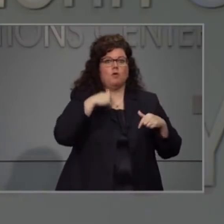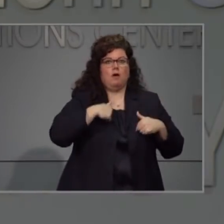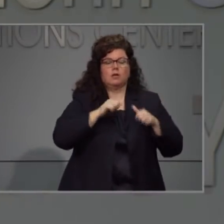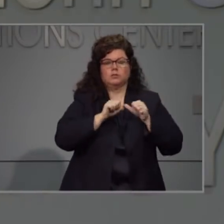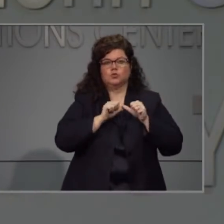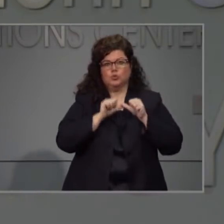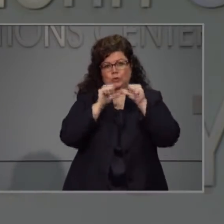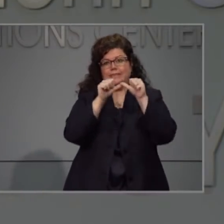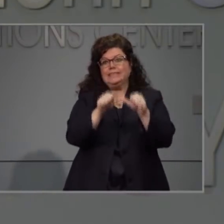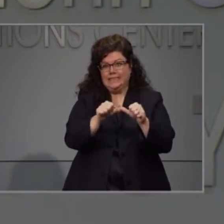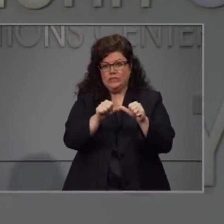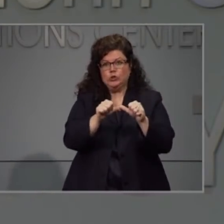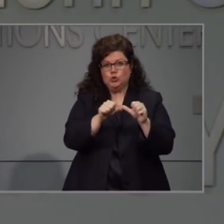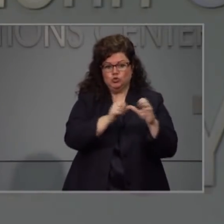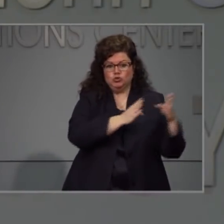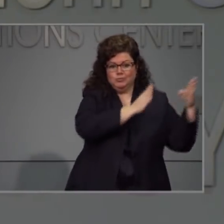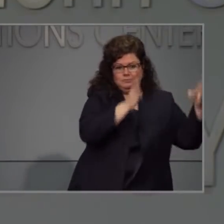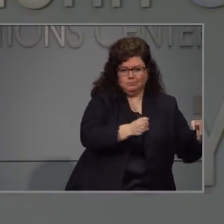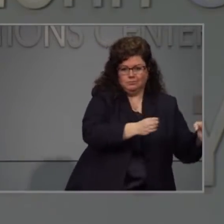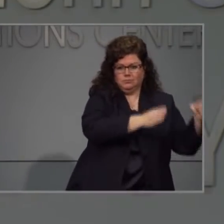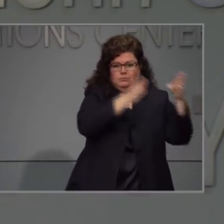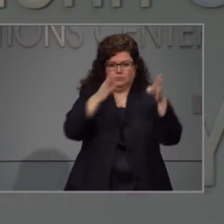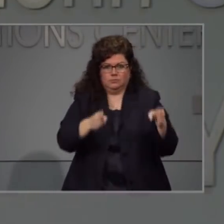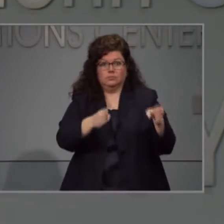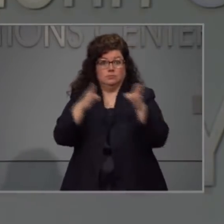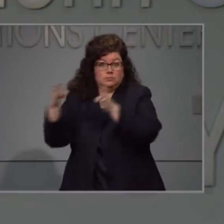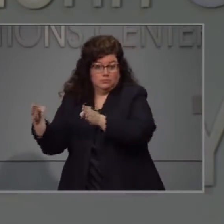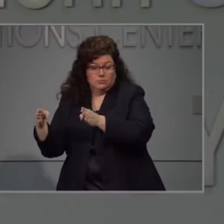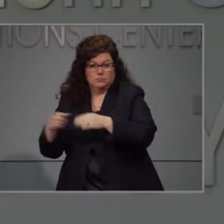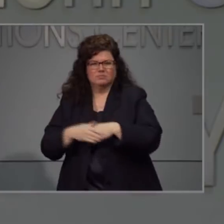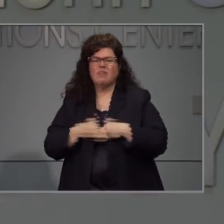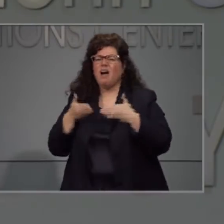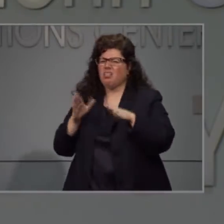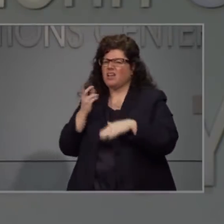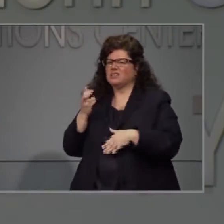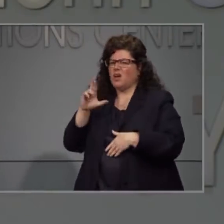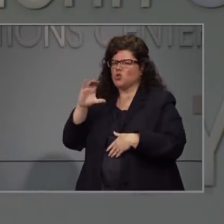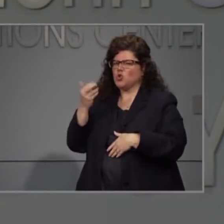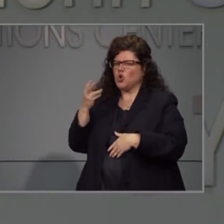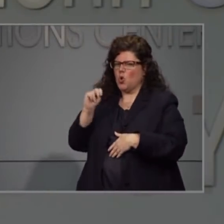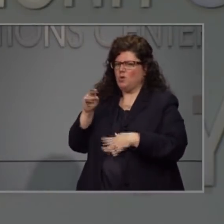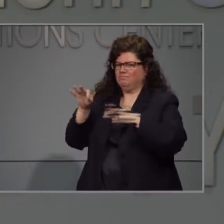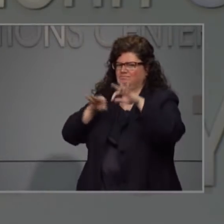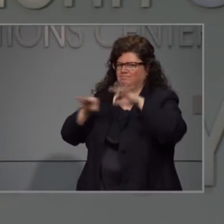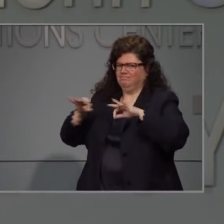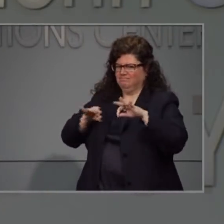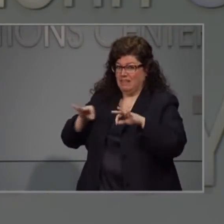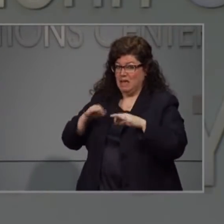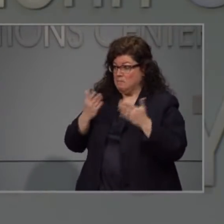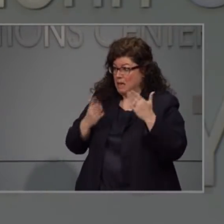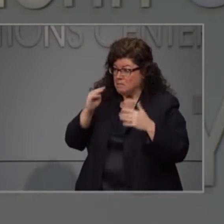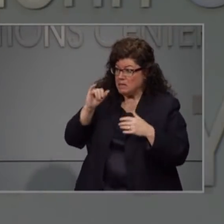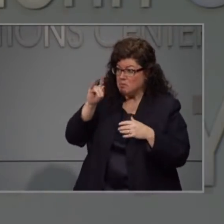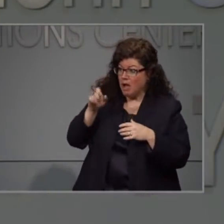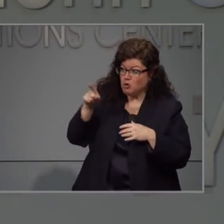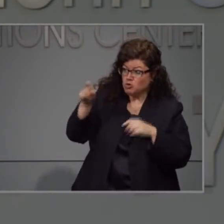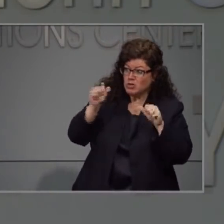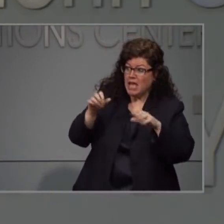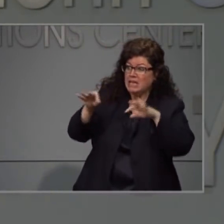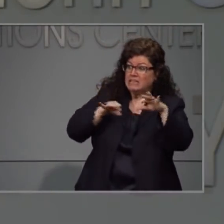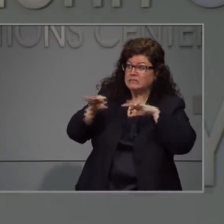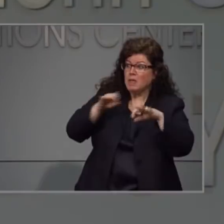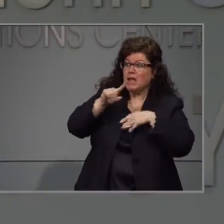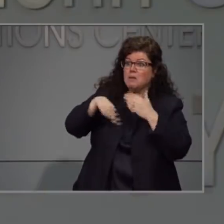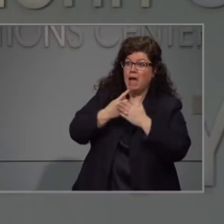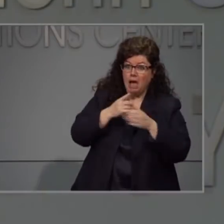continue to move forward here. And I'll let Dr. Cohen and maybe Mike Sprayberry come up and talk about where